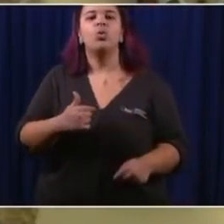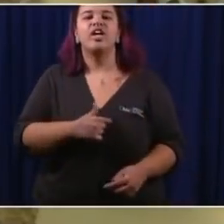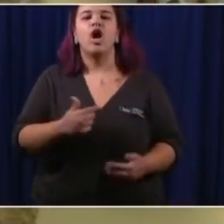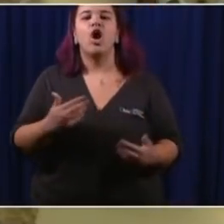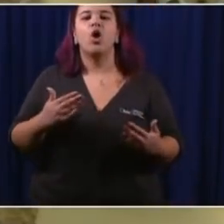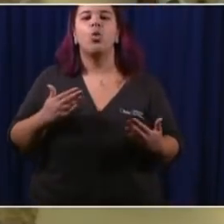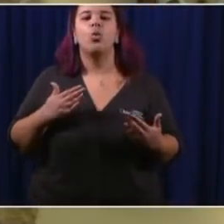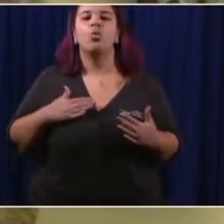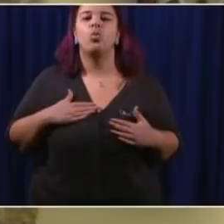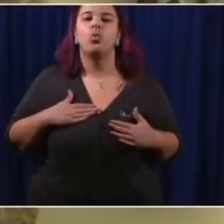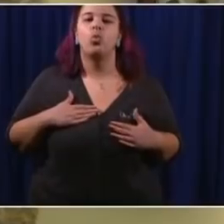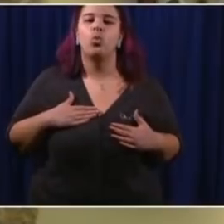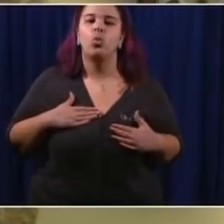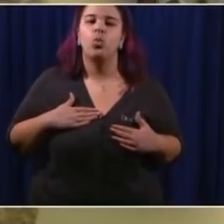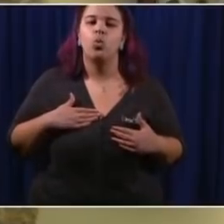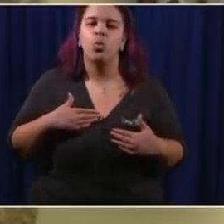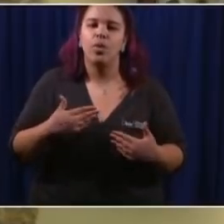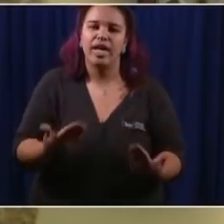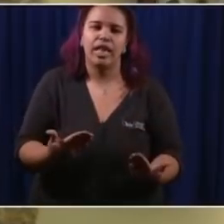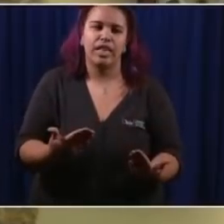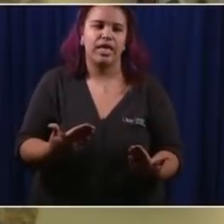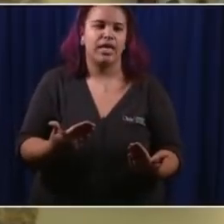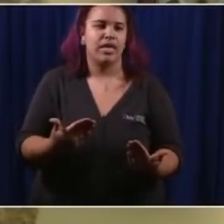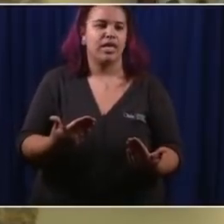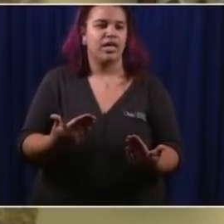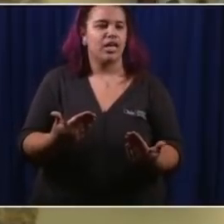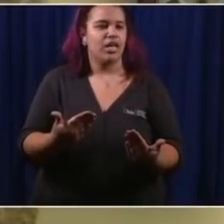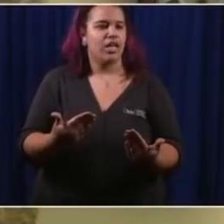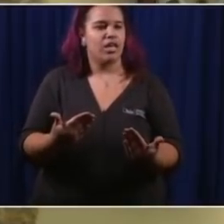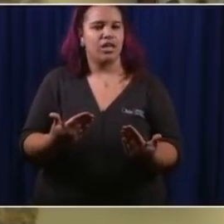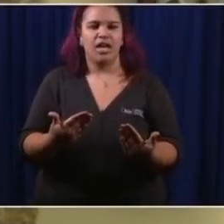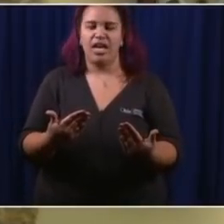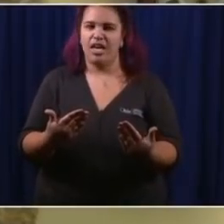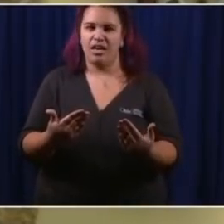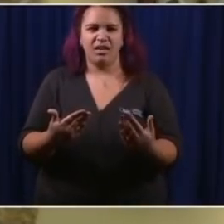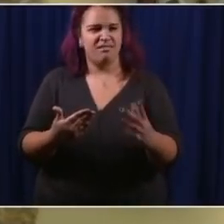the sacrifices we're talking about now, yes, they are sacrifices.